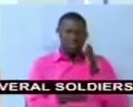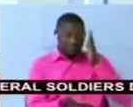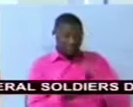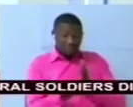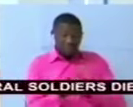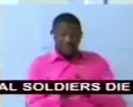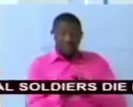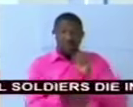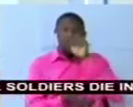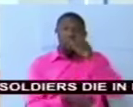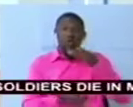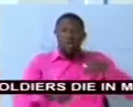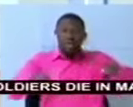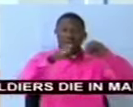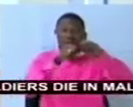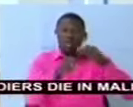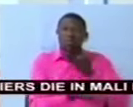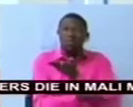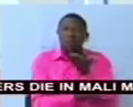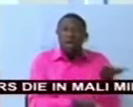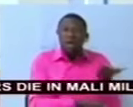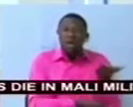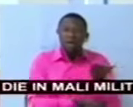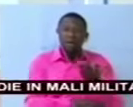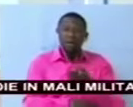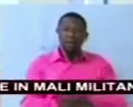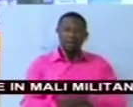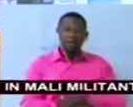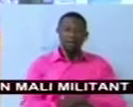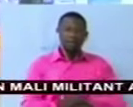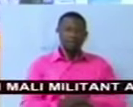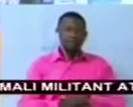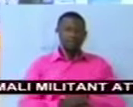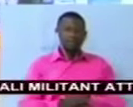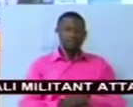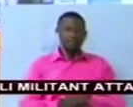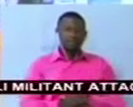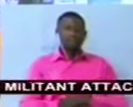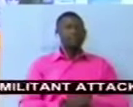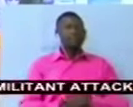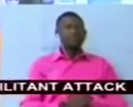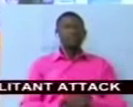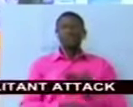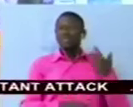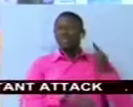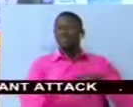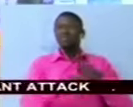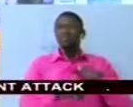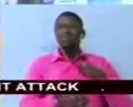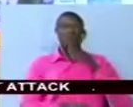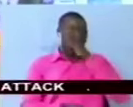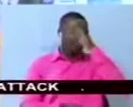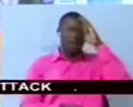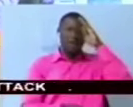fan la sax diga sen bor. Boba Birkama Jida la. Then that was Birkama Jida.